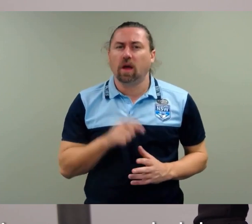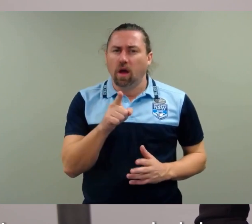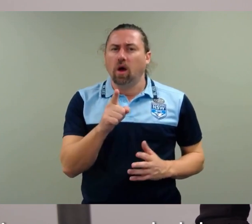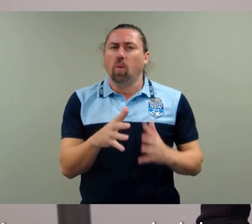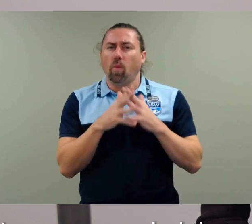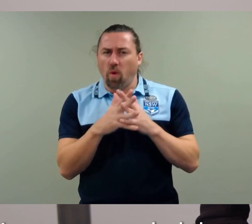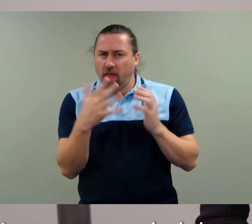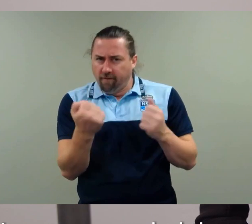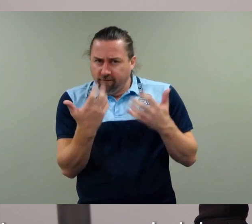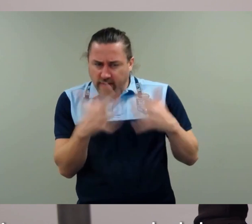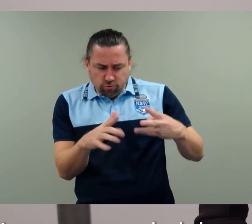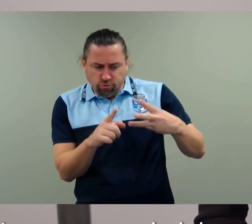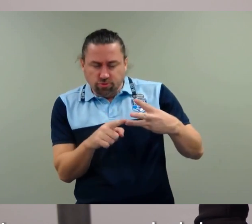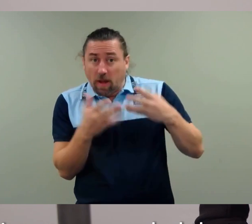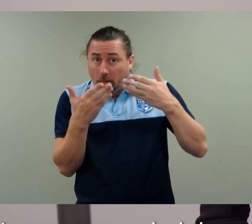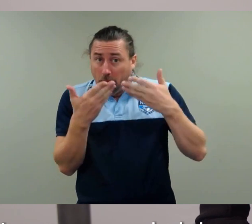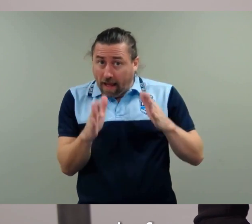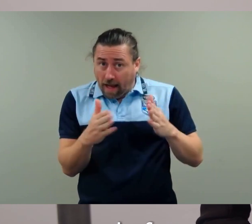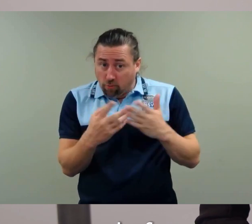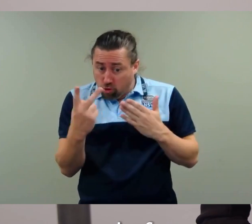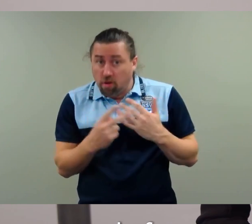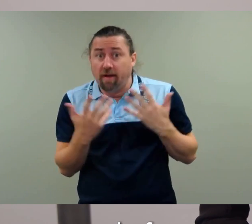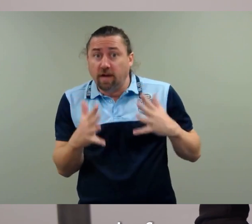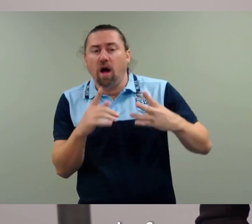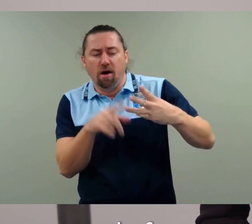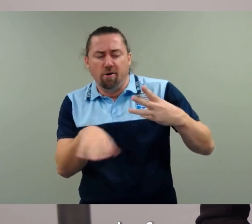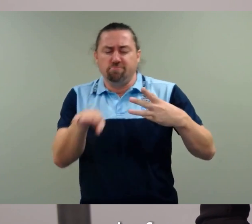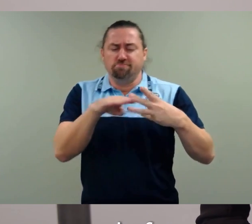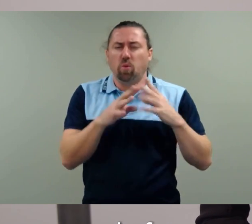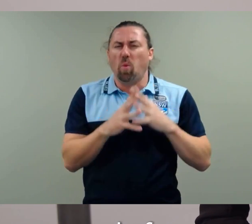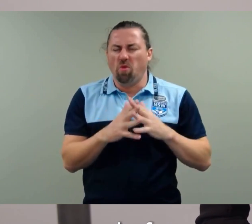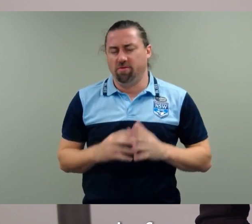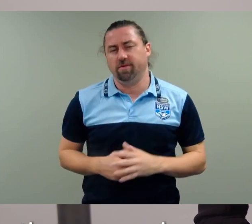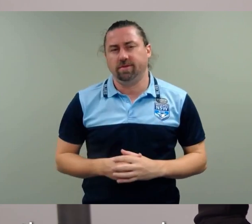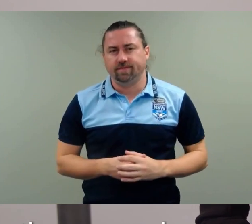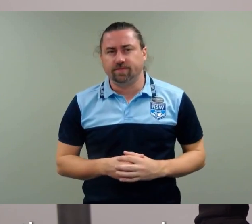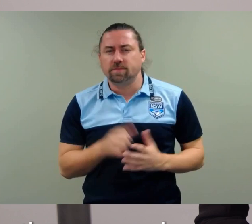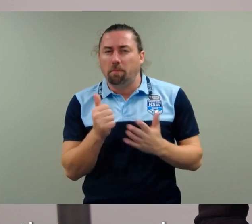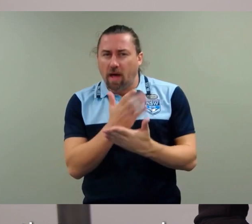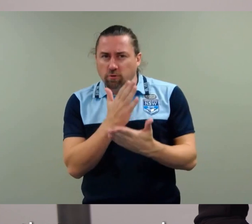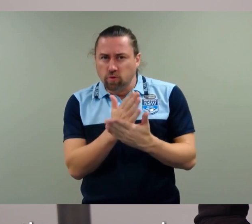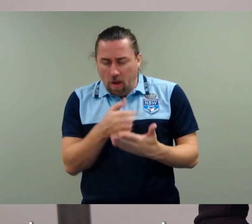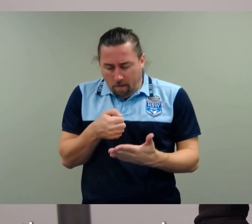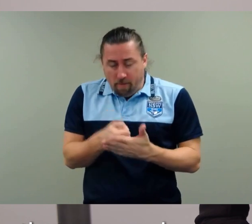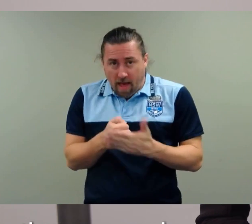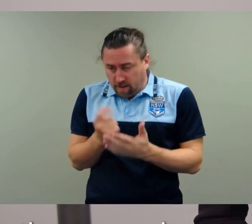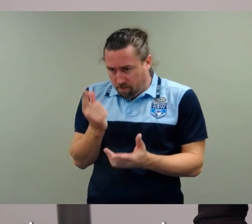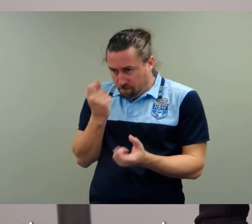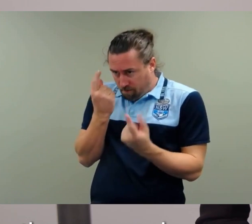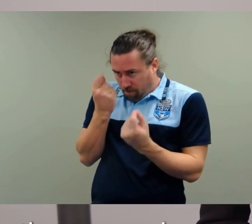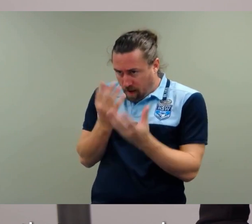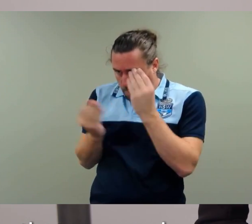is recommended that you have completed the beginner program before commencing the intermediate one, so that you can learn more